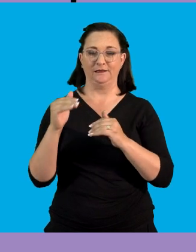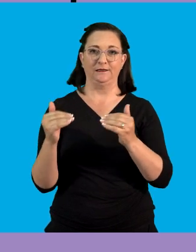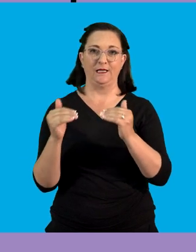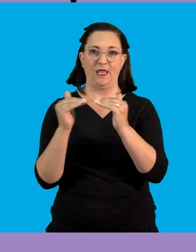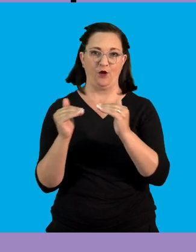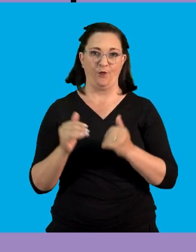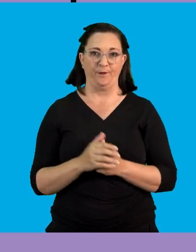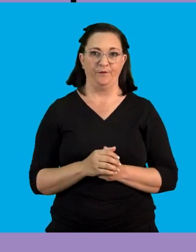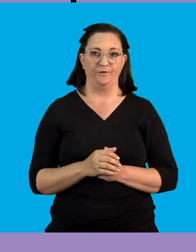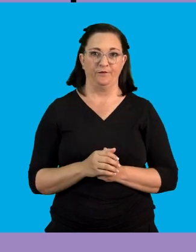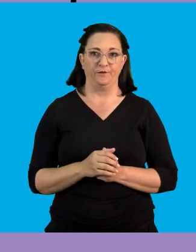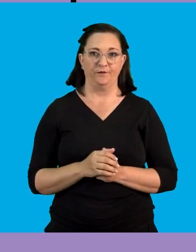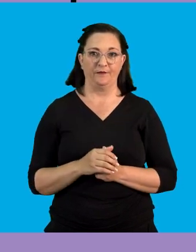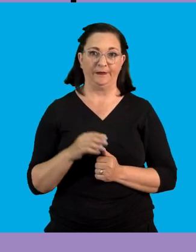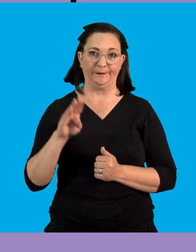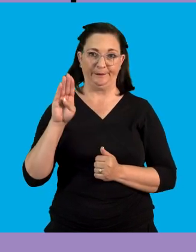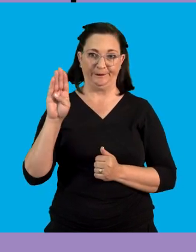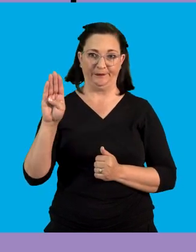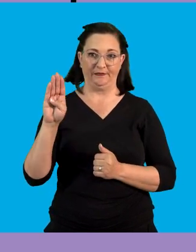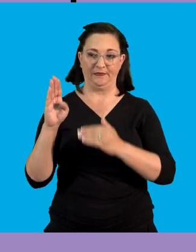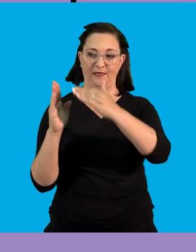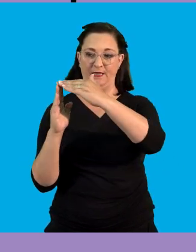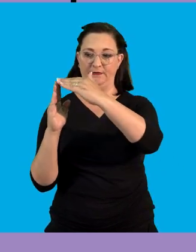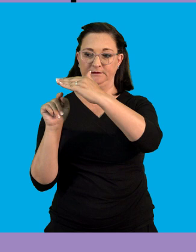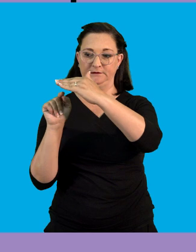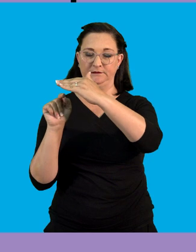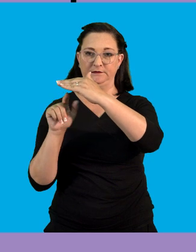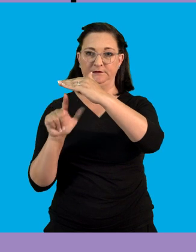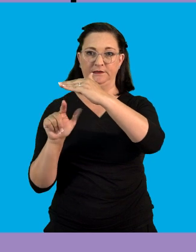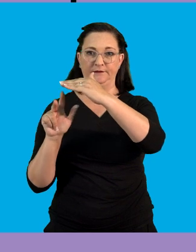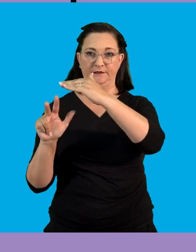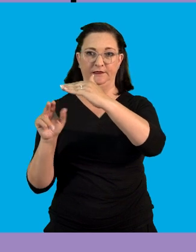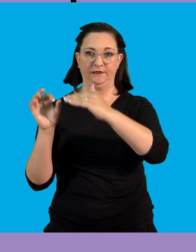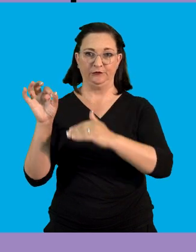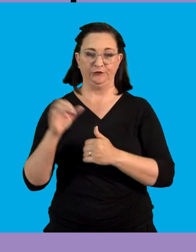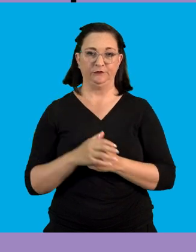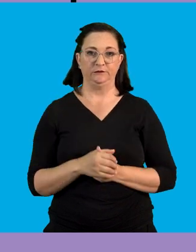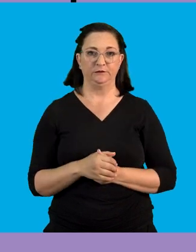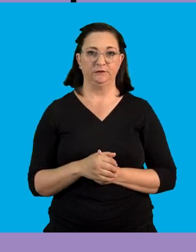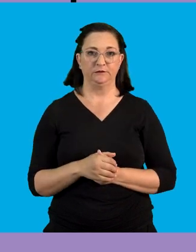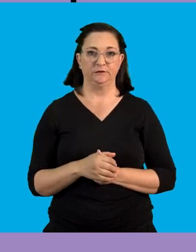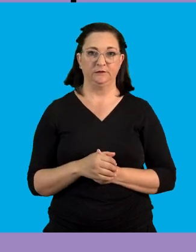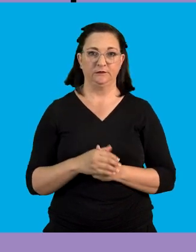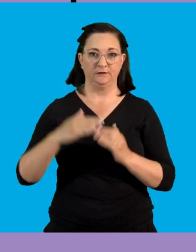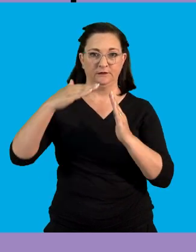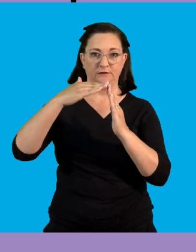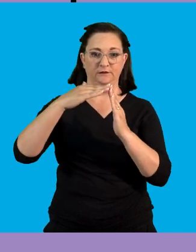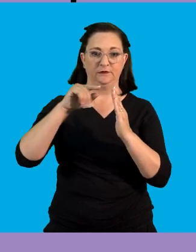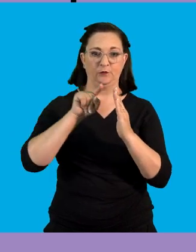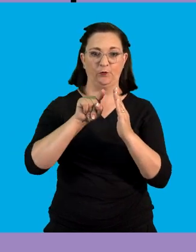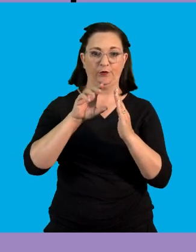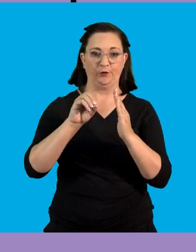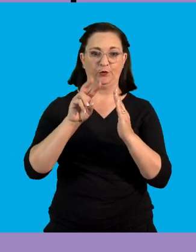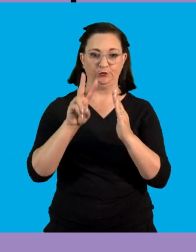And angle B is 78 degrees. So angle B, let's write that in. And angle A is